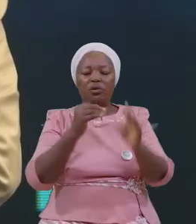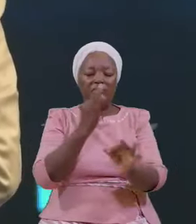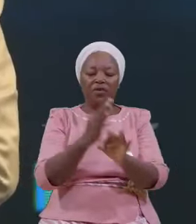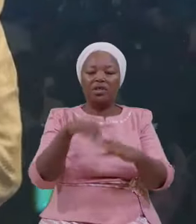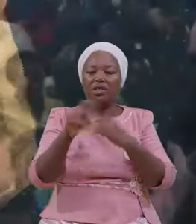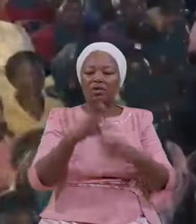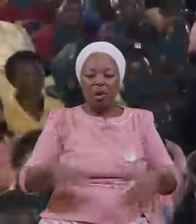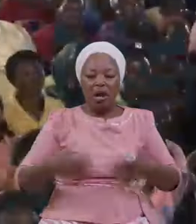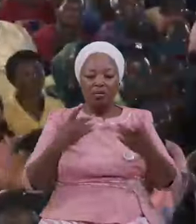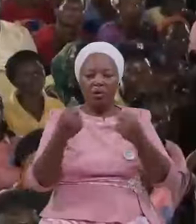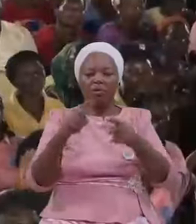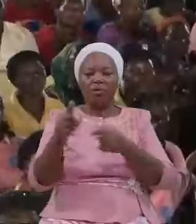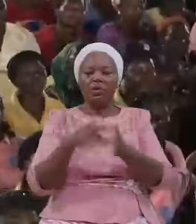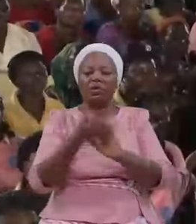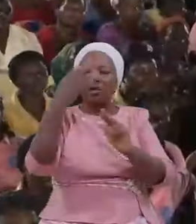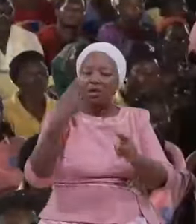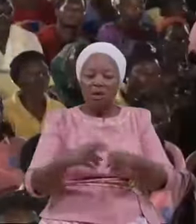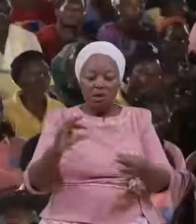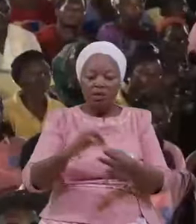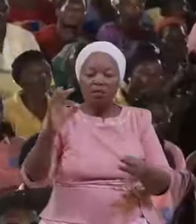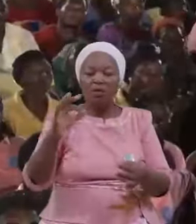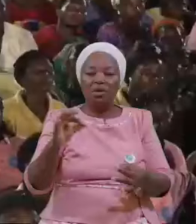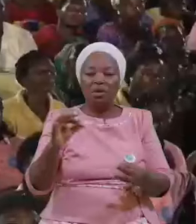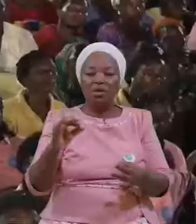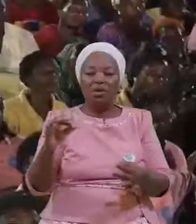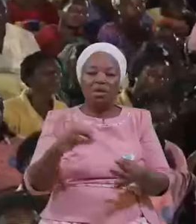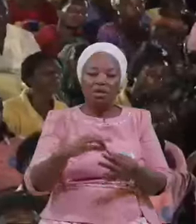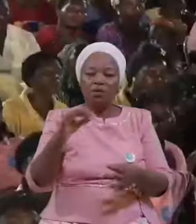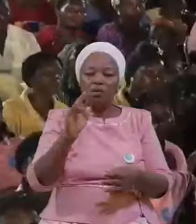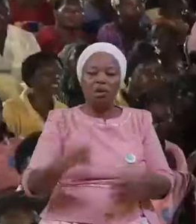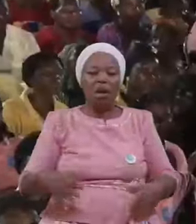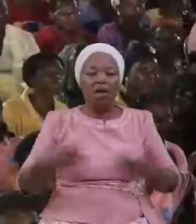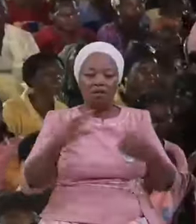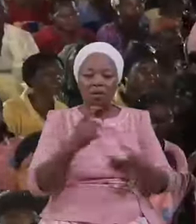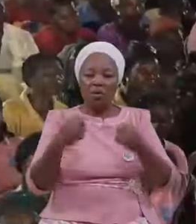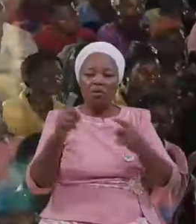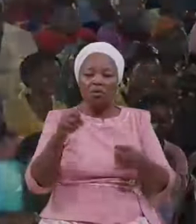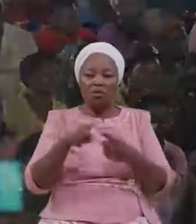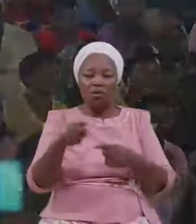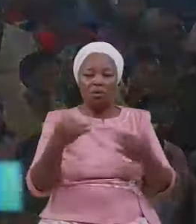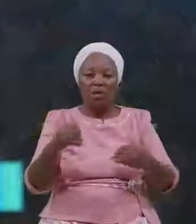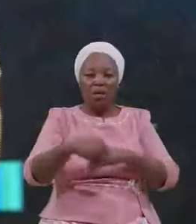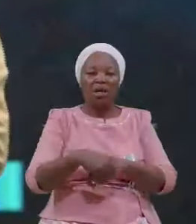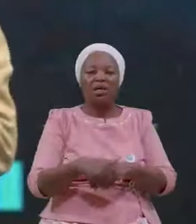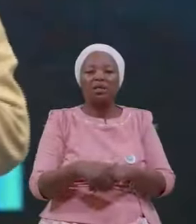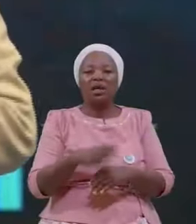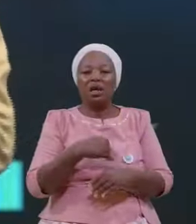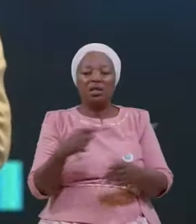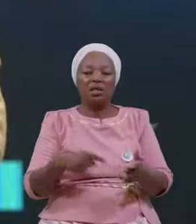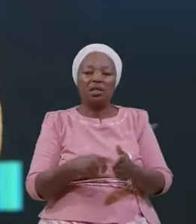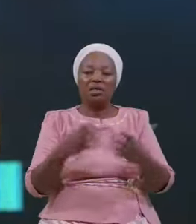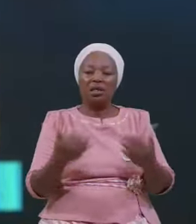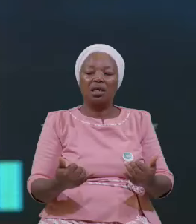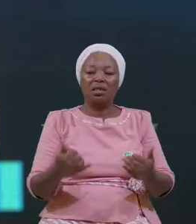you. Spirit, spiritual life will come to you tonight. I'm talking to you on Jesus, the